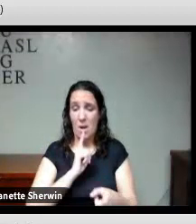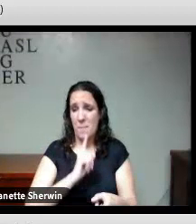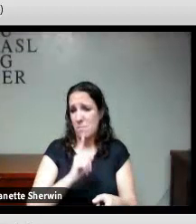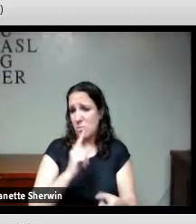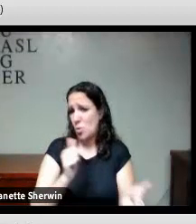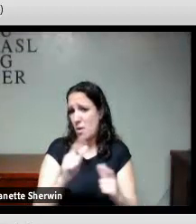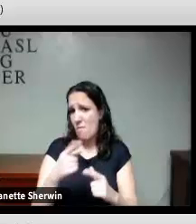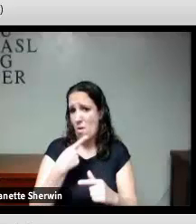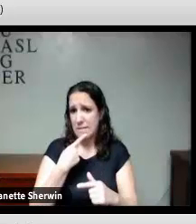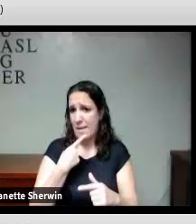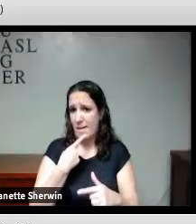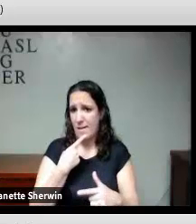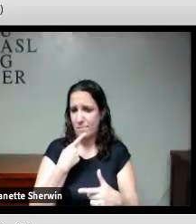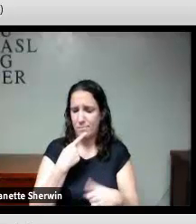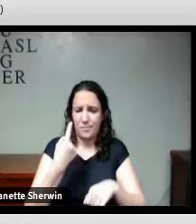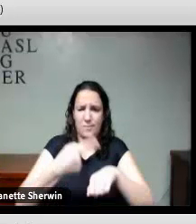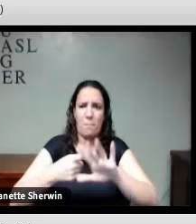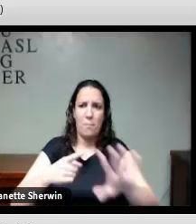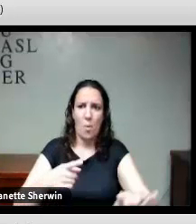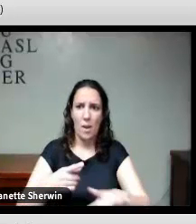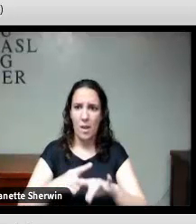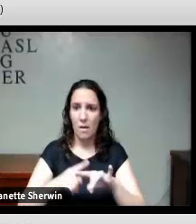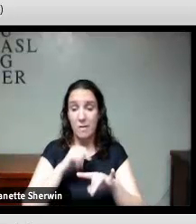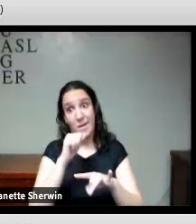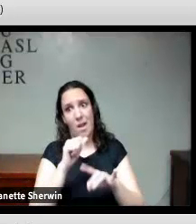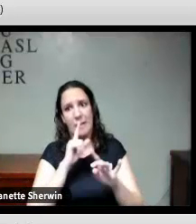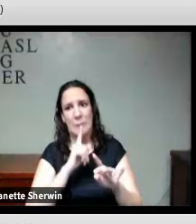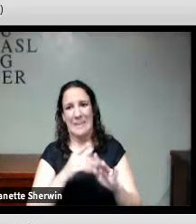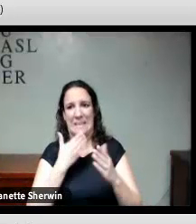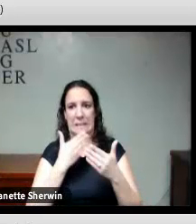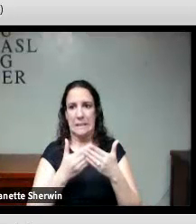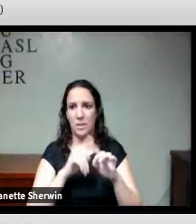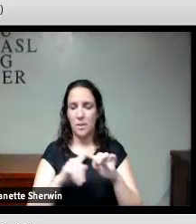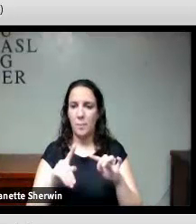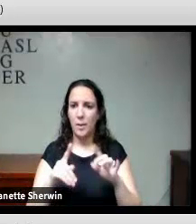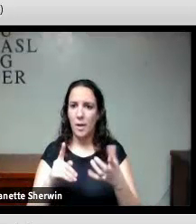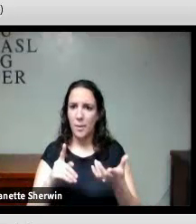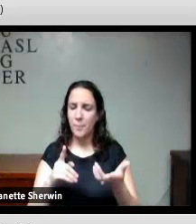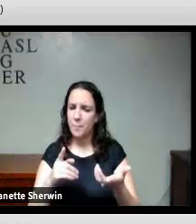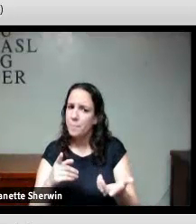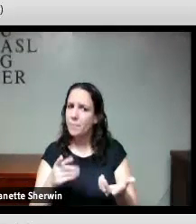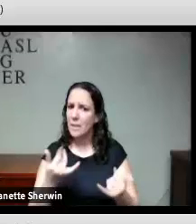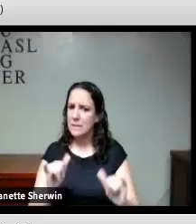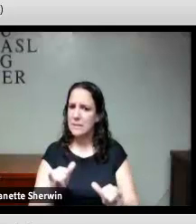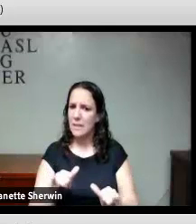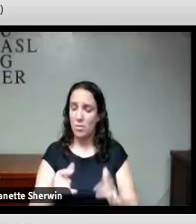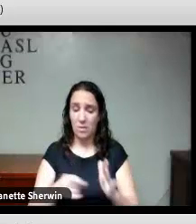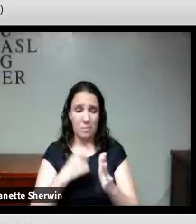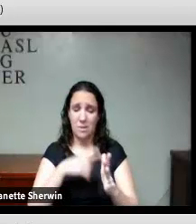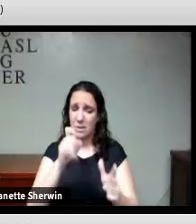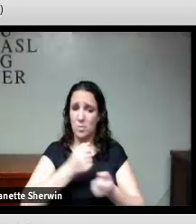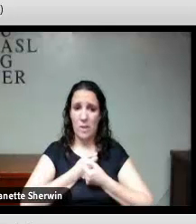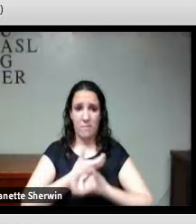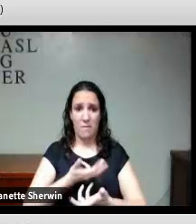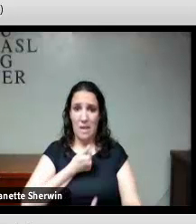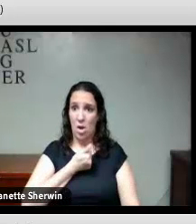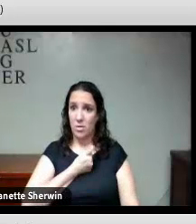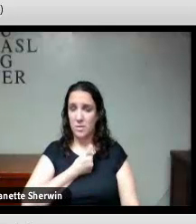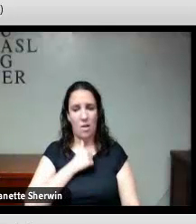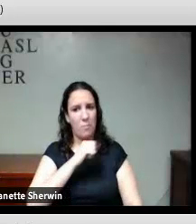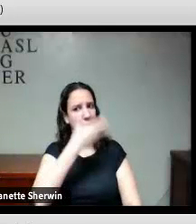of offhand that wouldn't be real impressive if an angry patron heard us. We have to vent sometimes too. We shouldn't be doing it in front